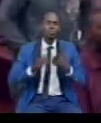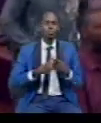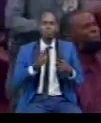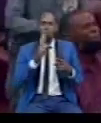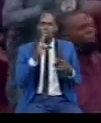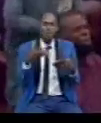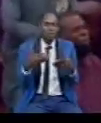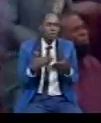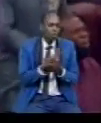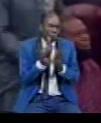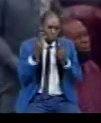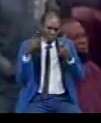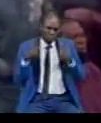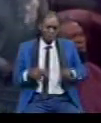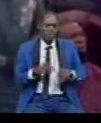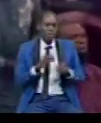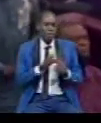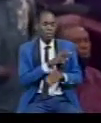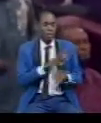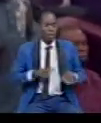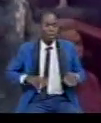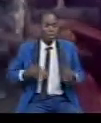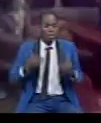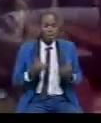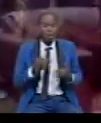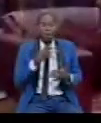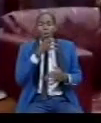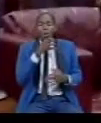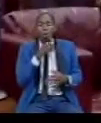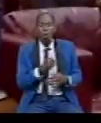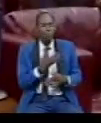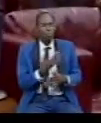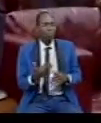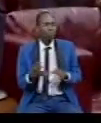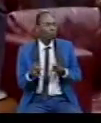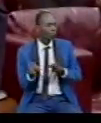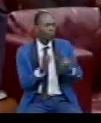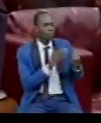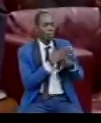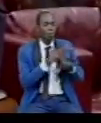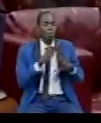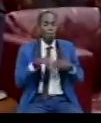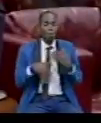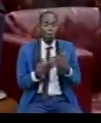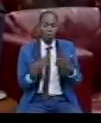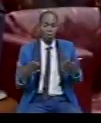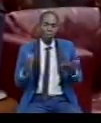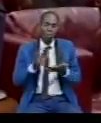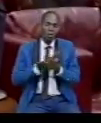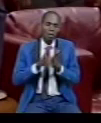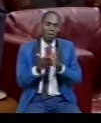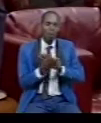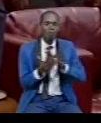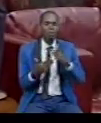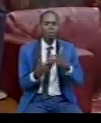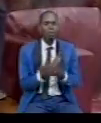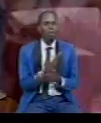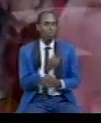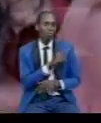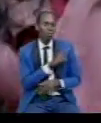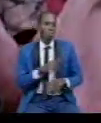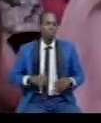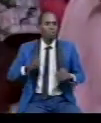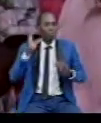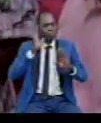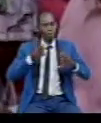new creature in Christ. All things have passed away. All things have become new. And the Lord will give you